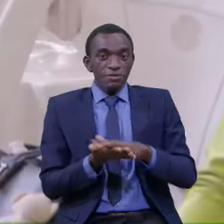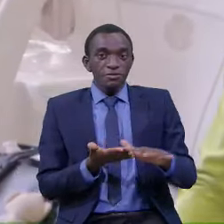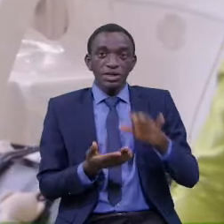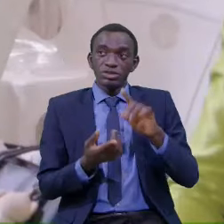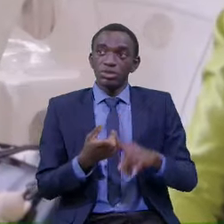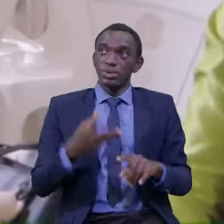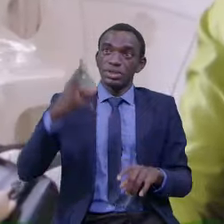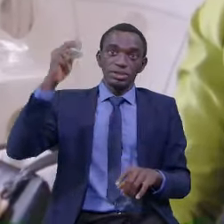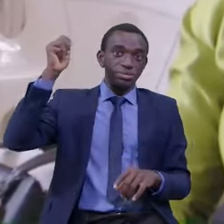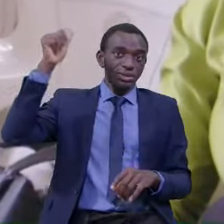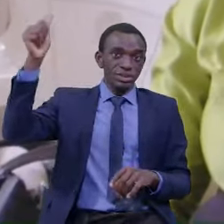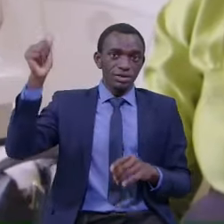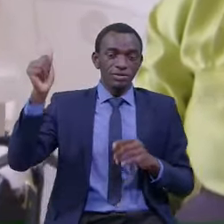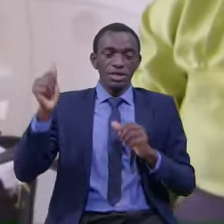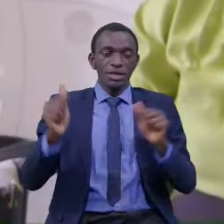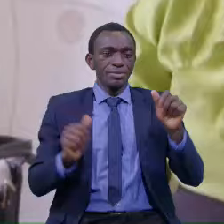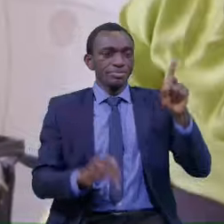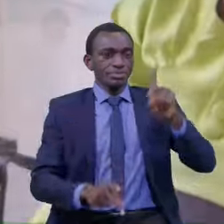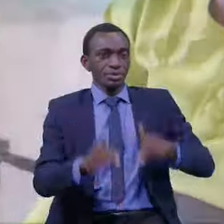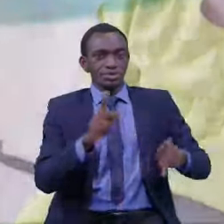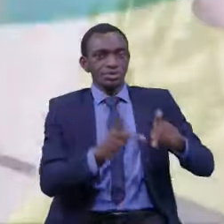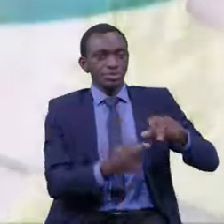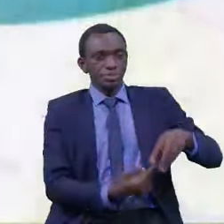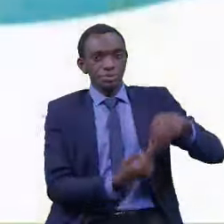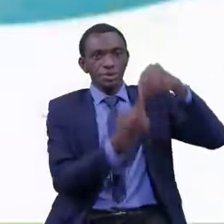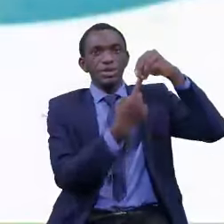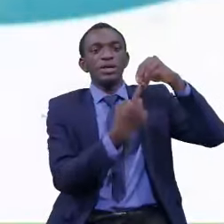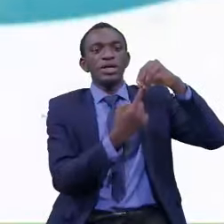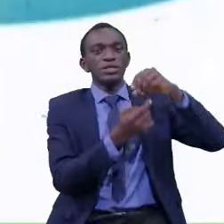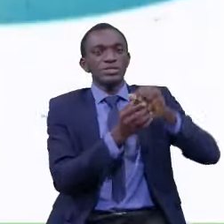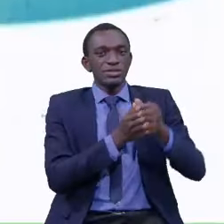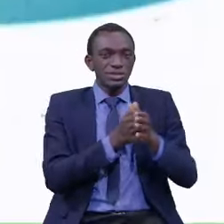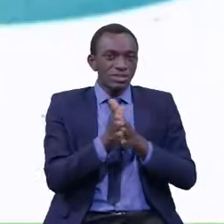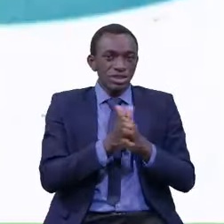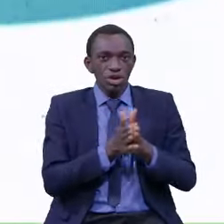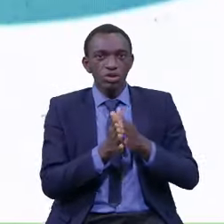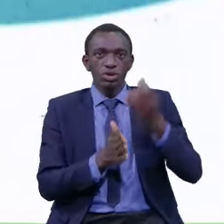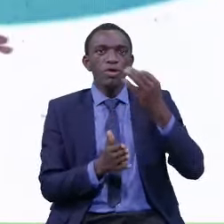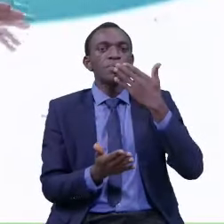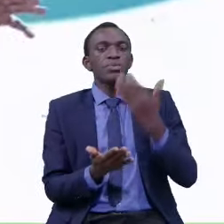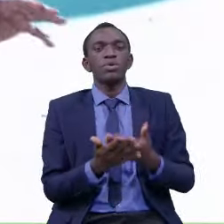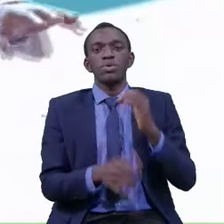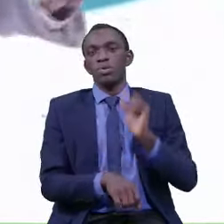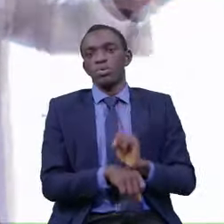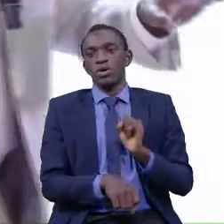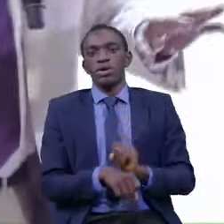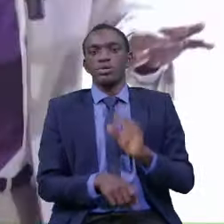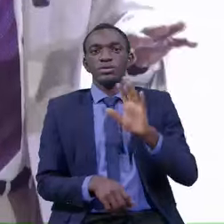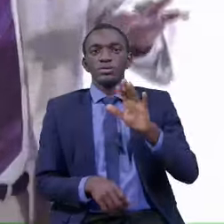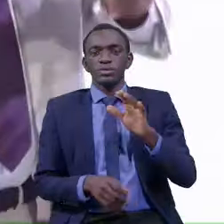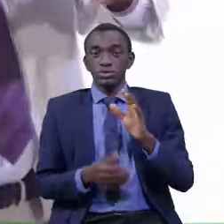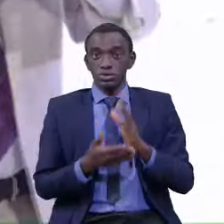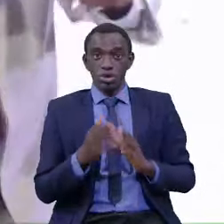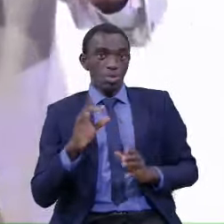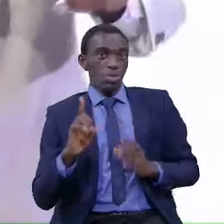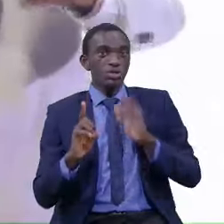peculiar people, zealous of good works. Somebody said, when I